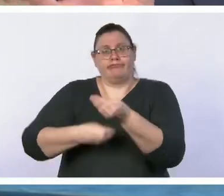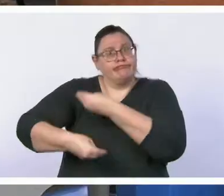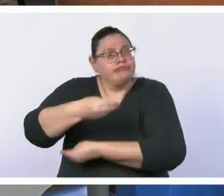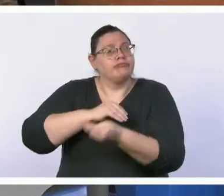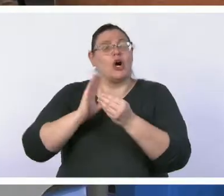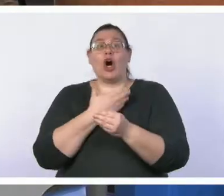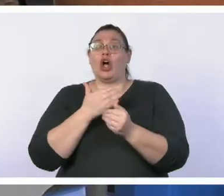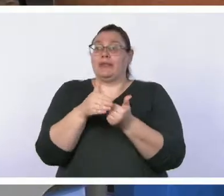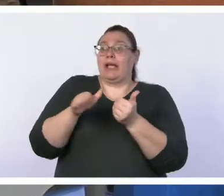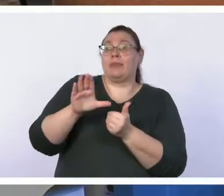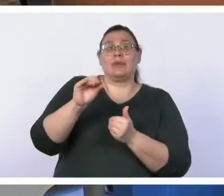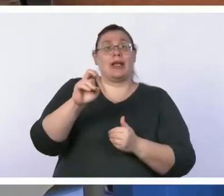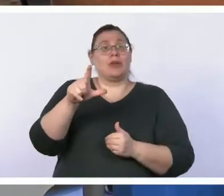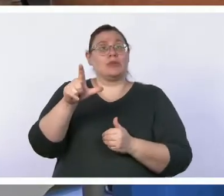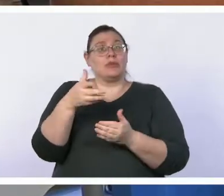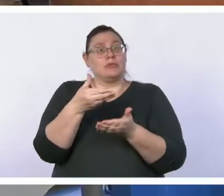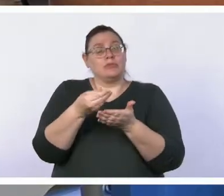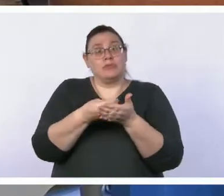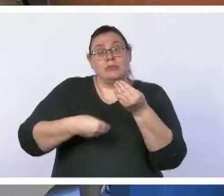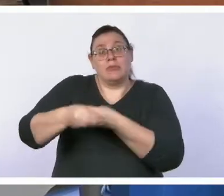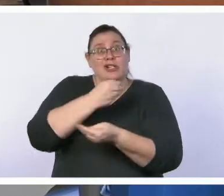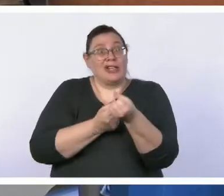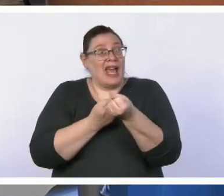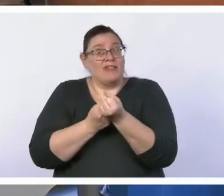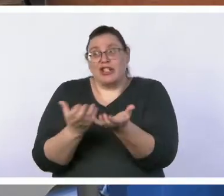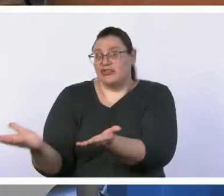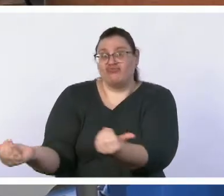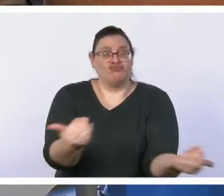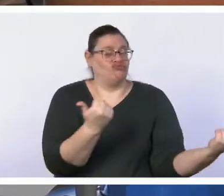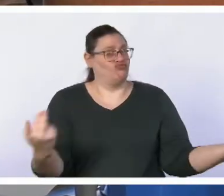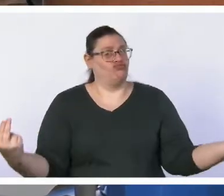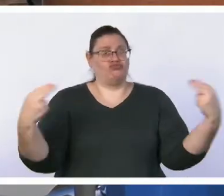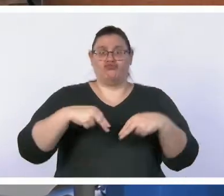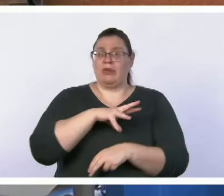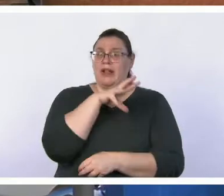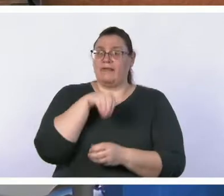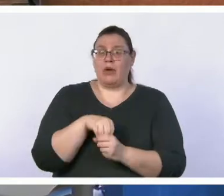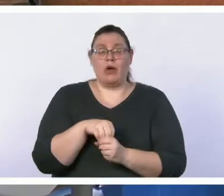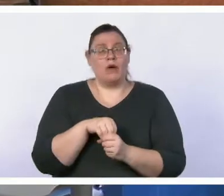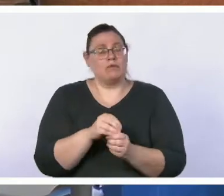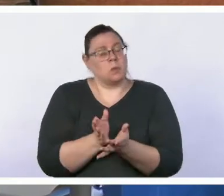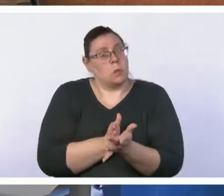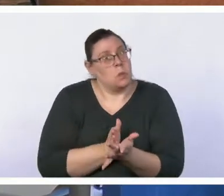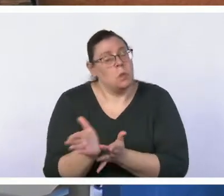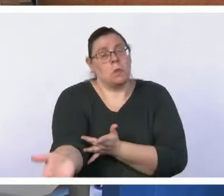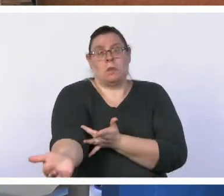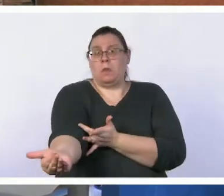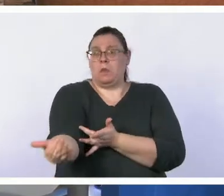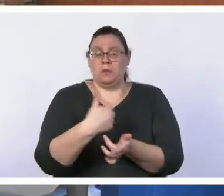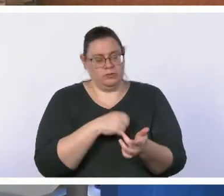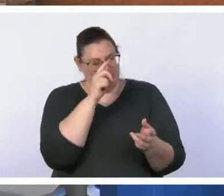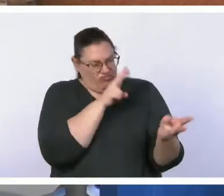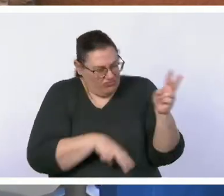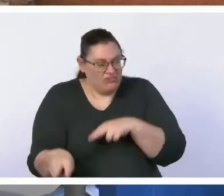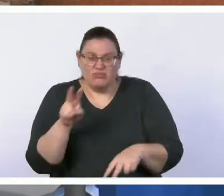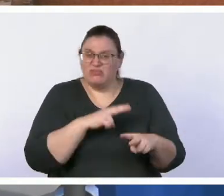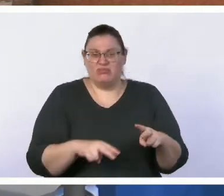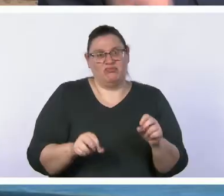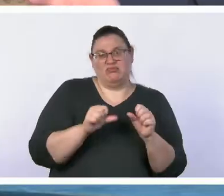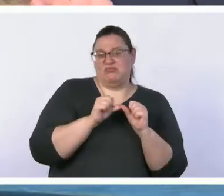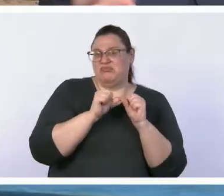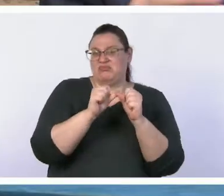council budget advocates participating in this. So it's a very intensive review that spans over the course